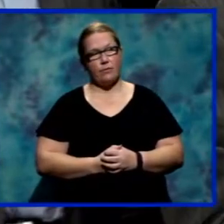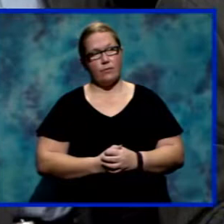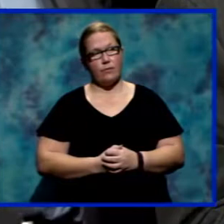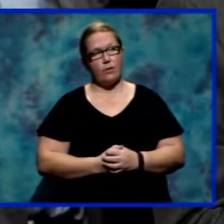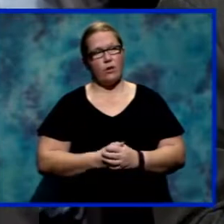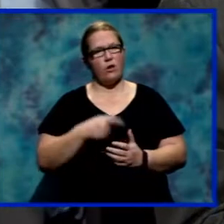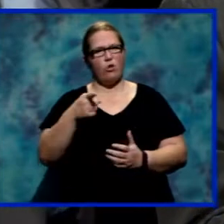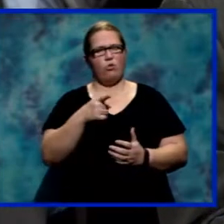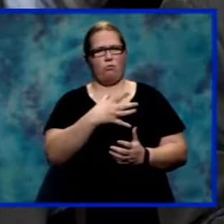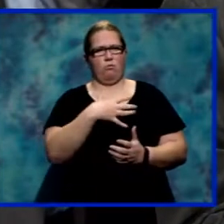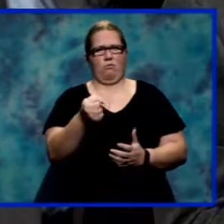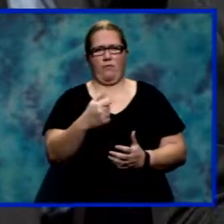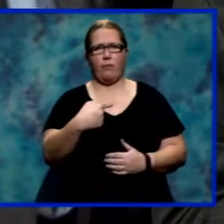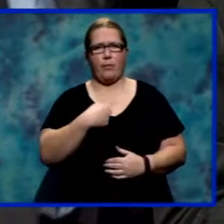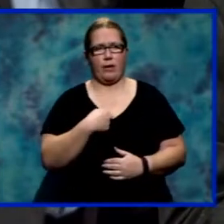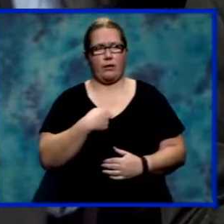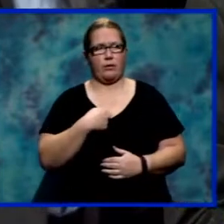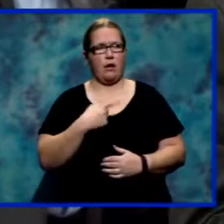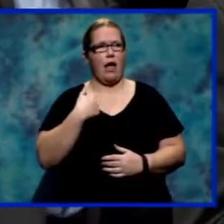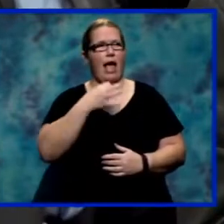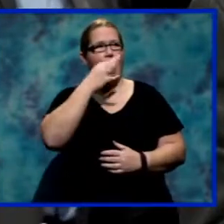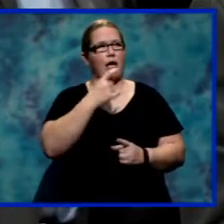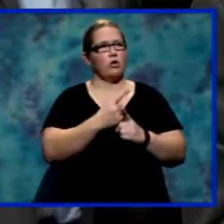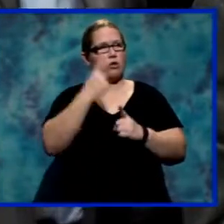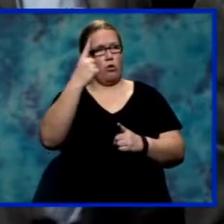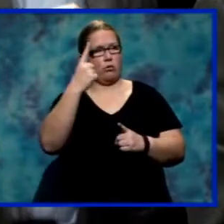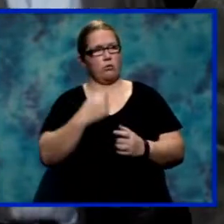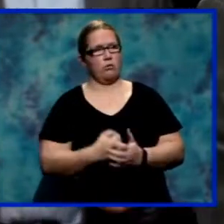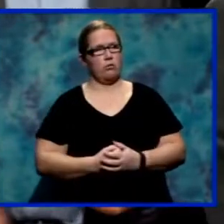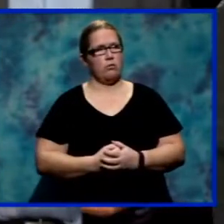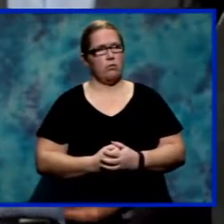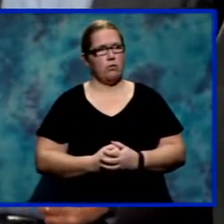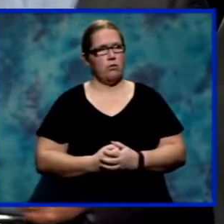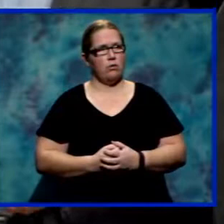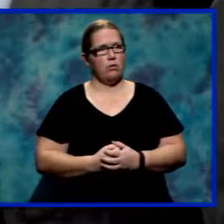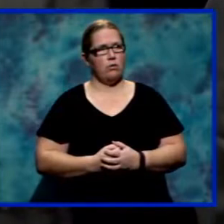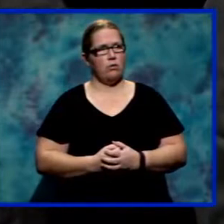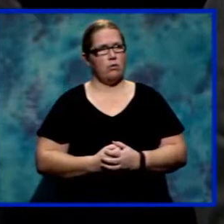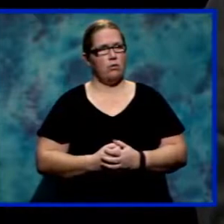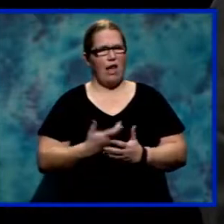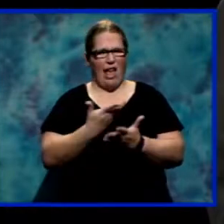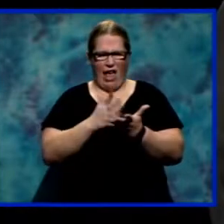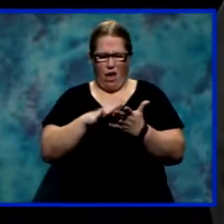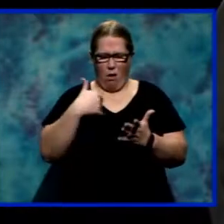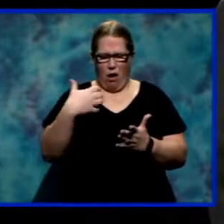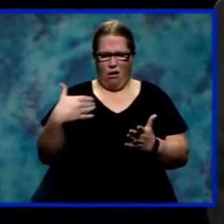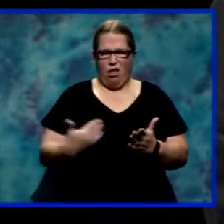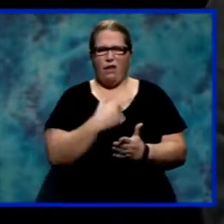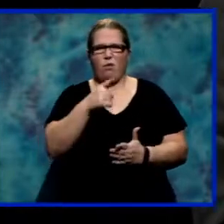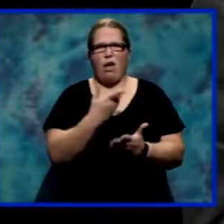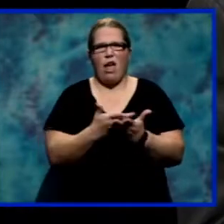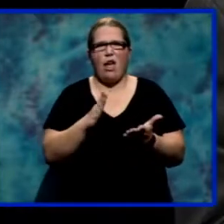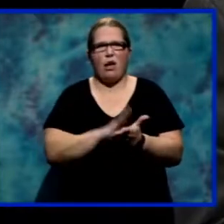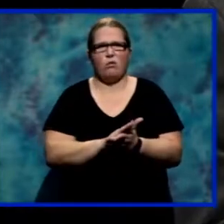you robbed me. And I asked God, how did I ever rob you?